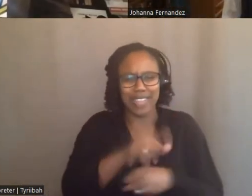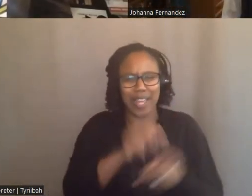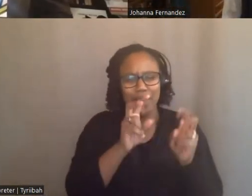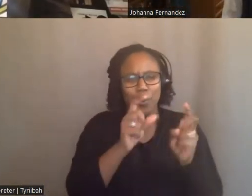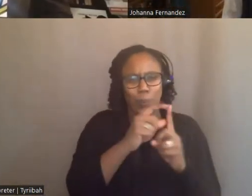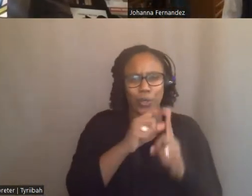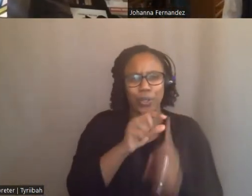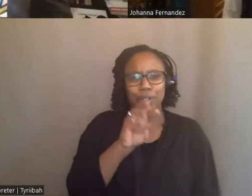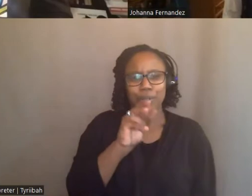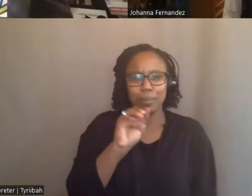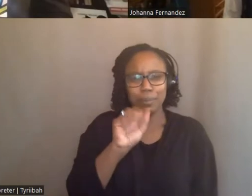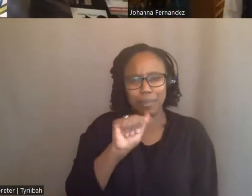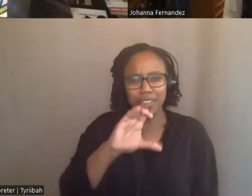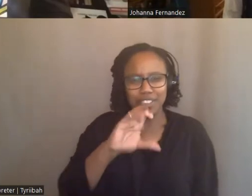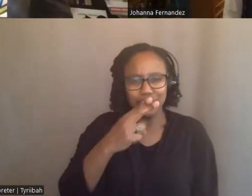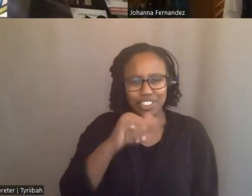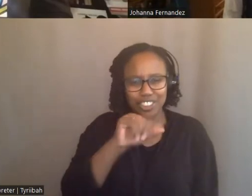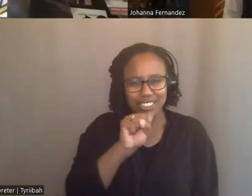revolutionary, but